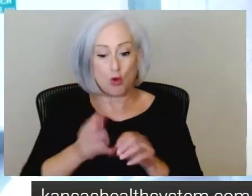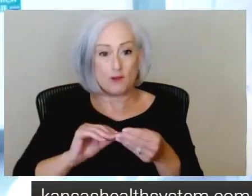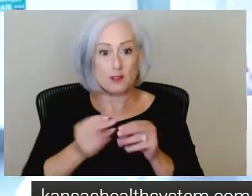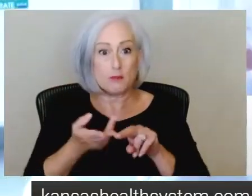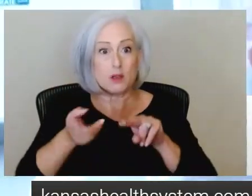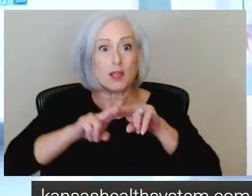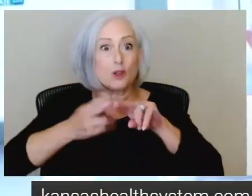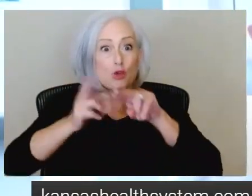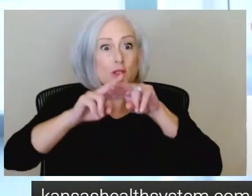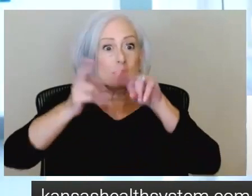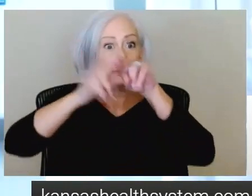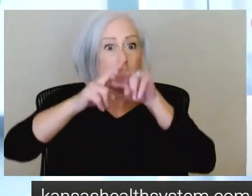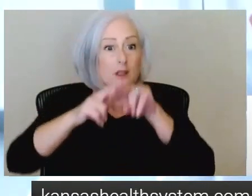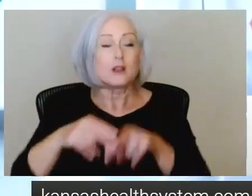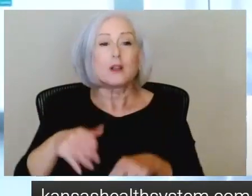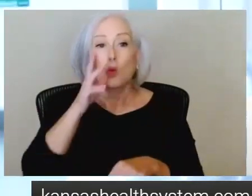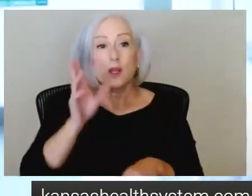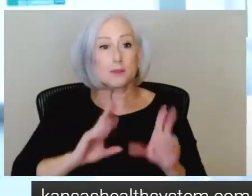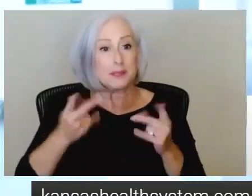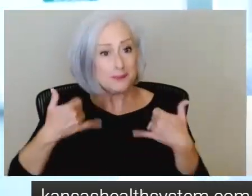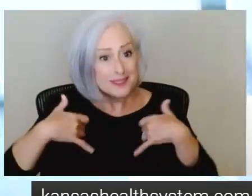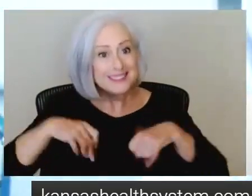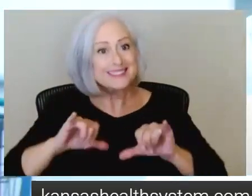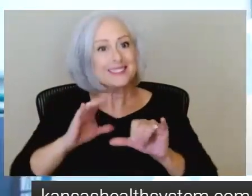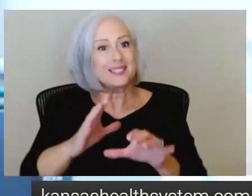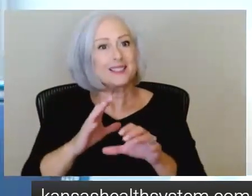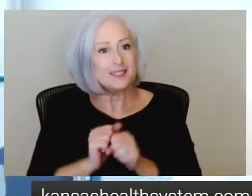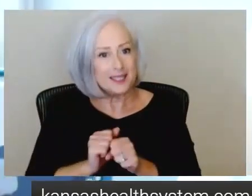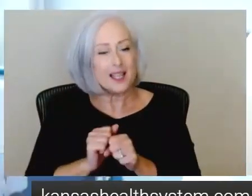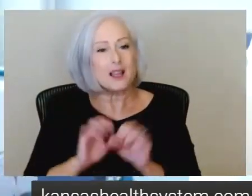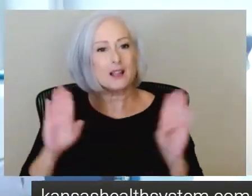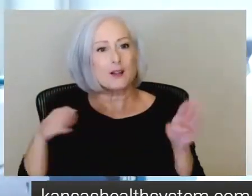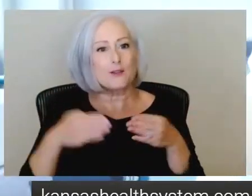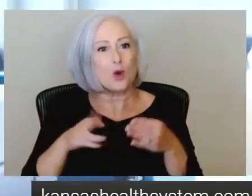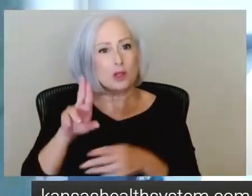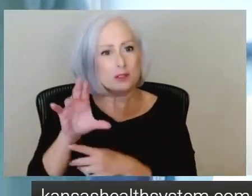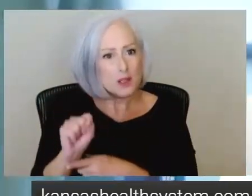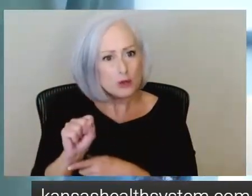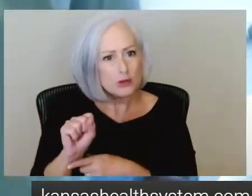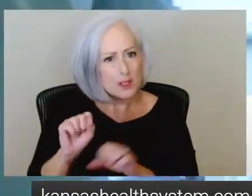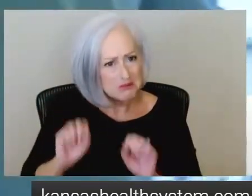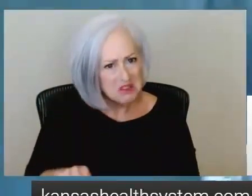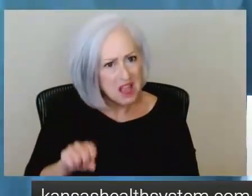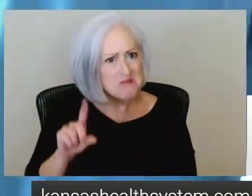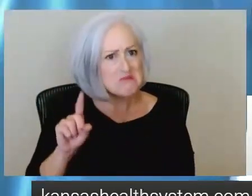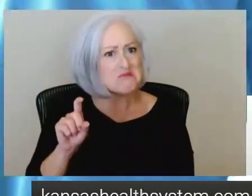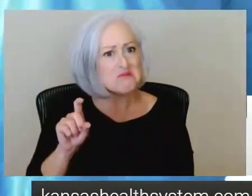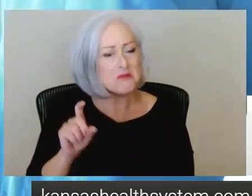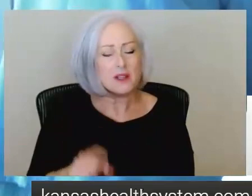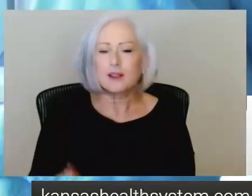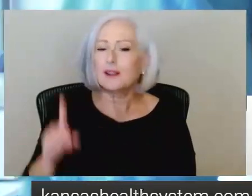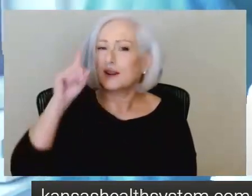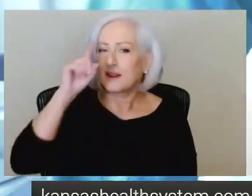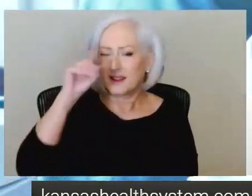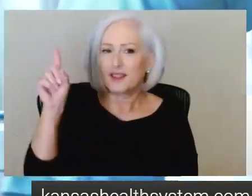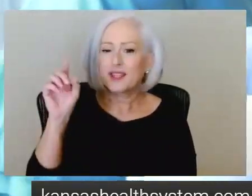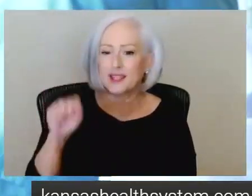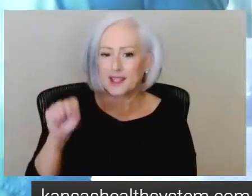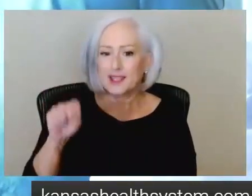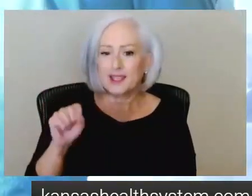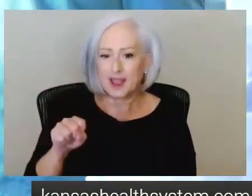to get this focused ultrasound procedure? Yeah, I think so. Our team is taking